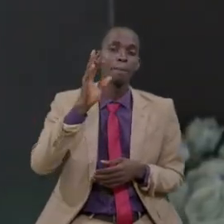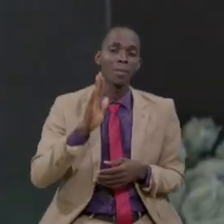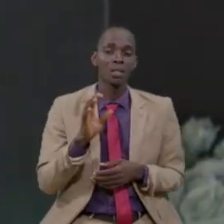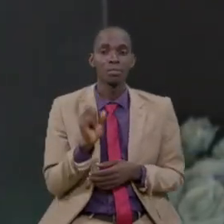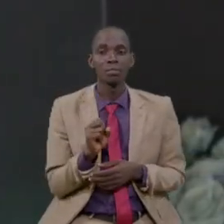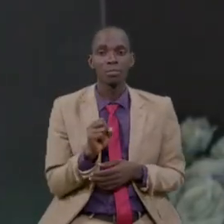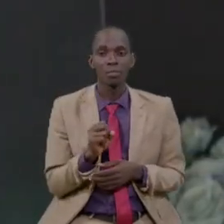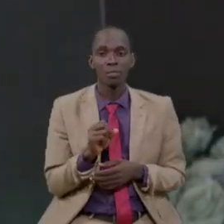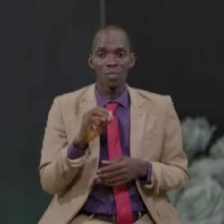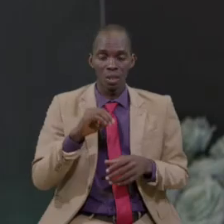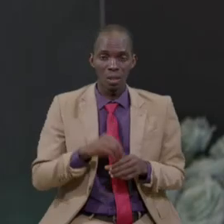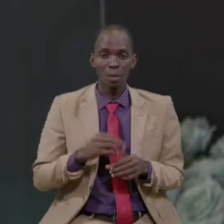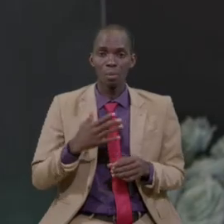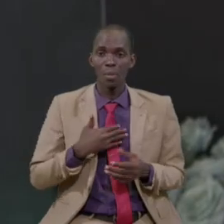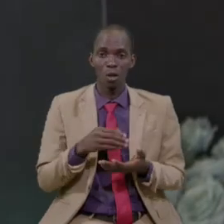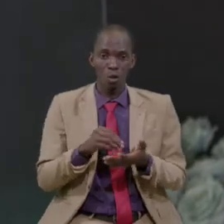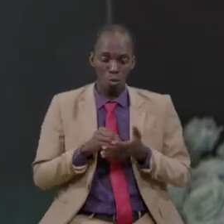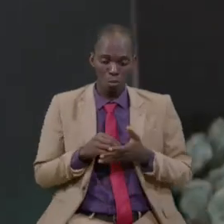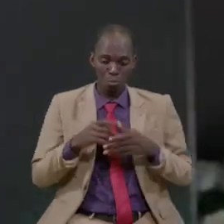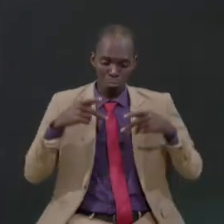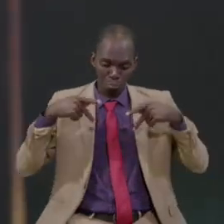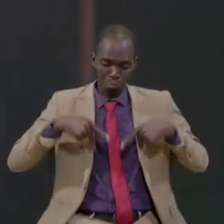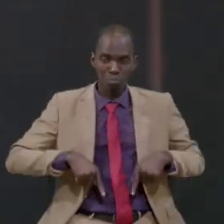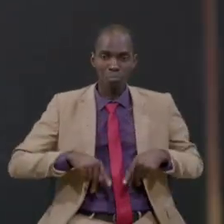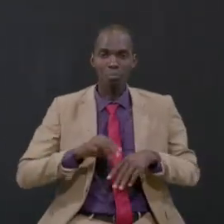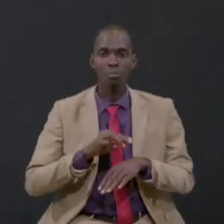personal ministry, for my own protection,